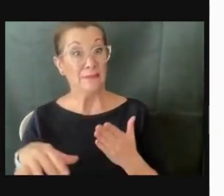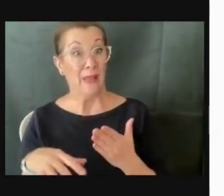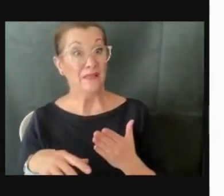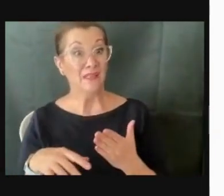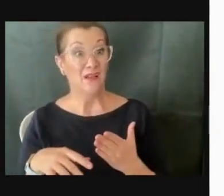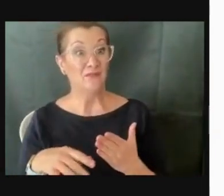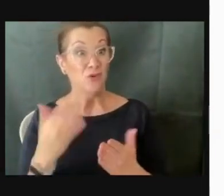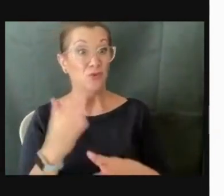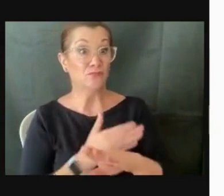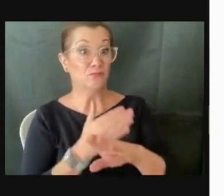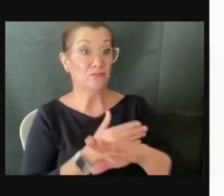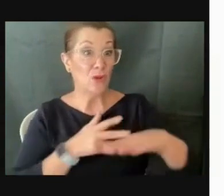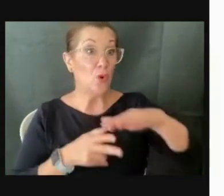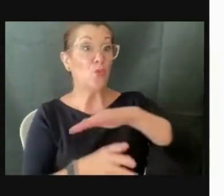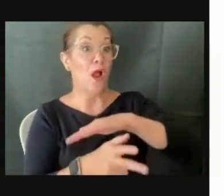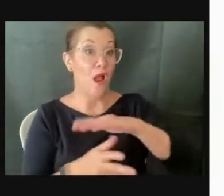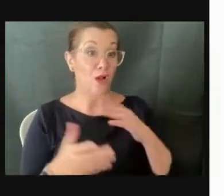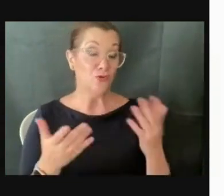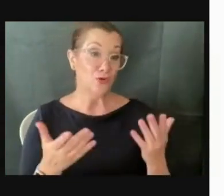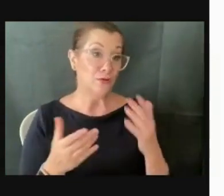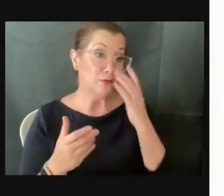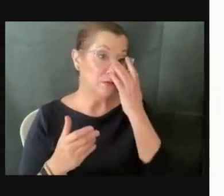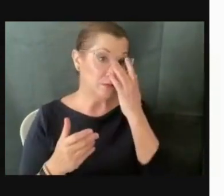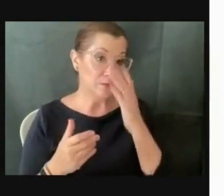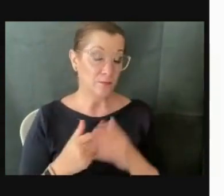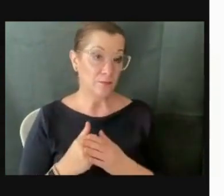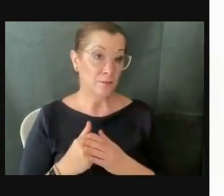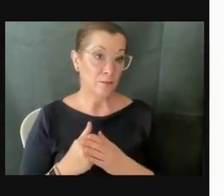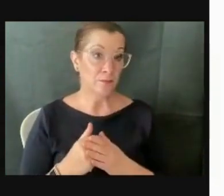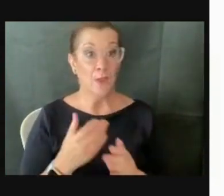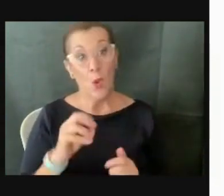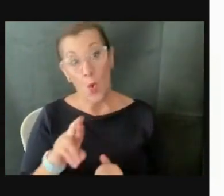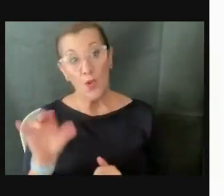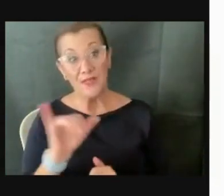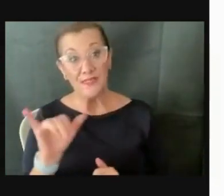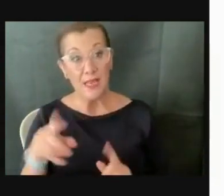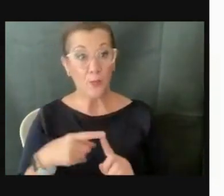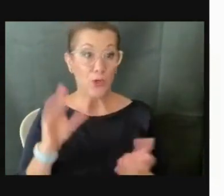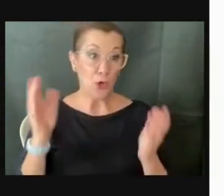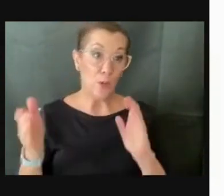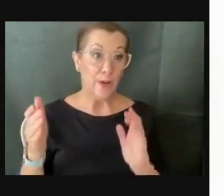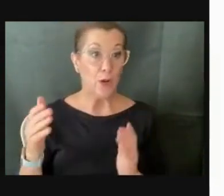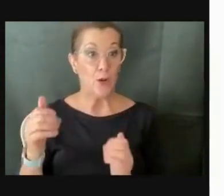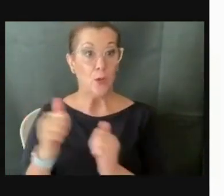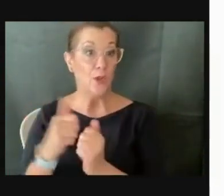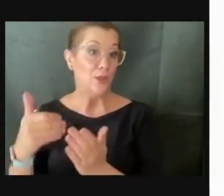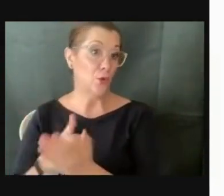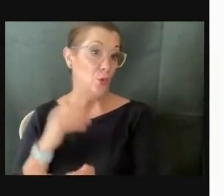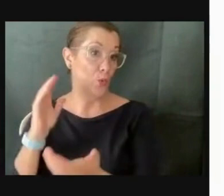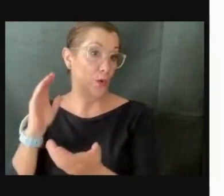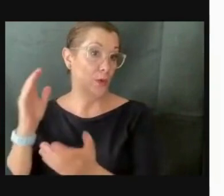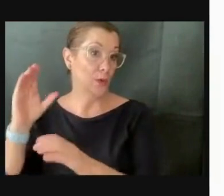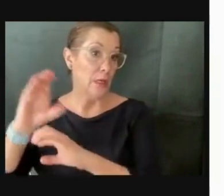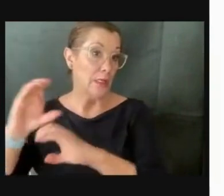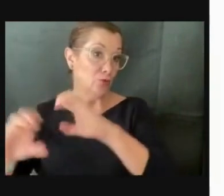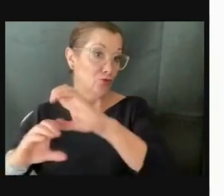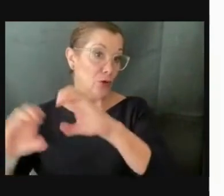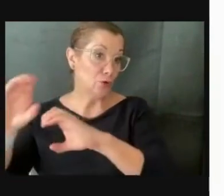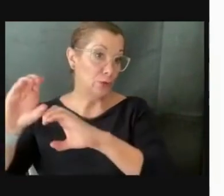pricey option when you're, or at least the same when you're comparing to new construction.